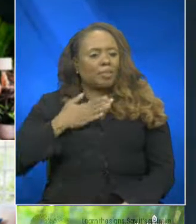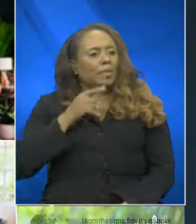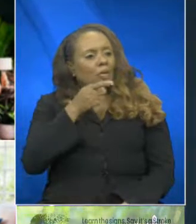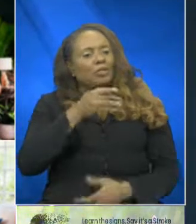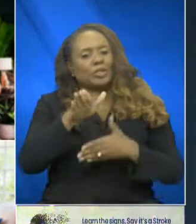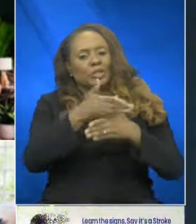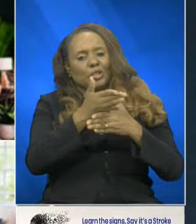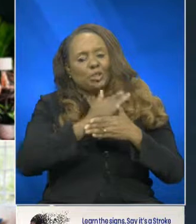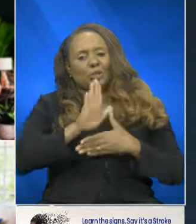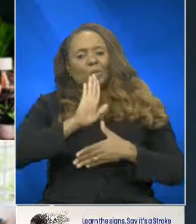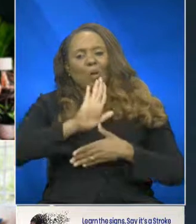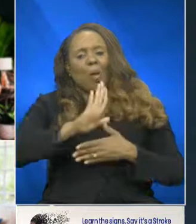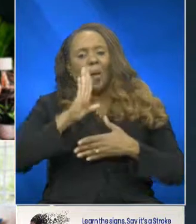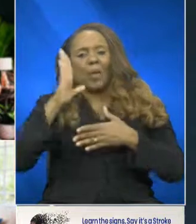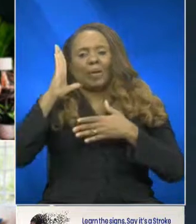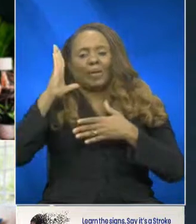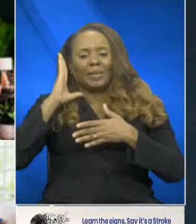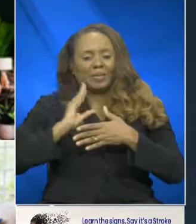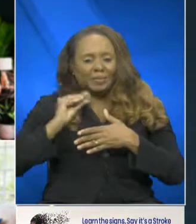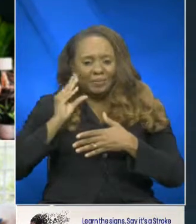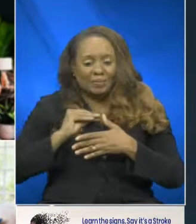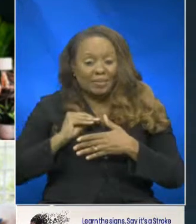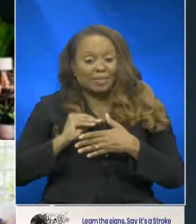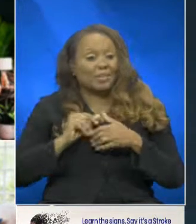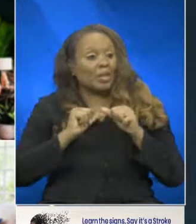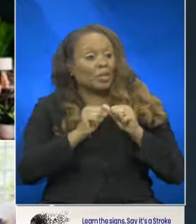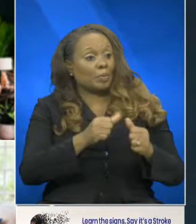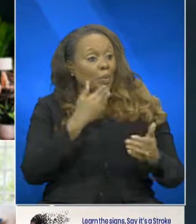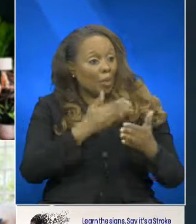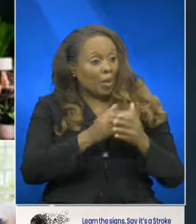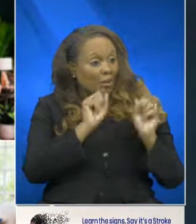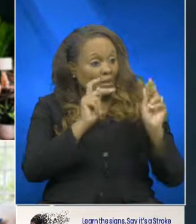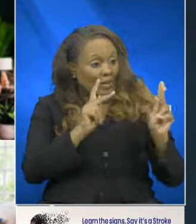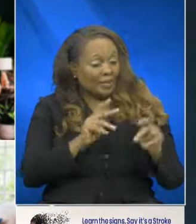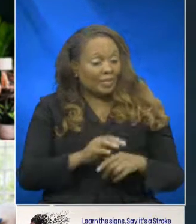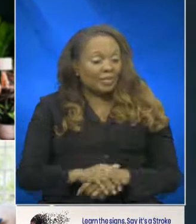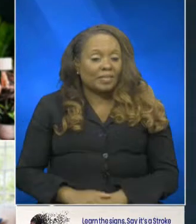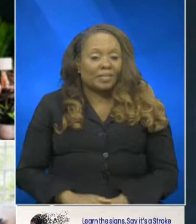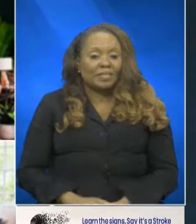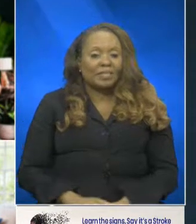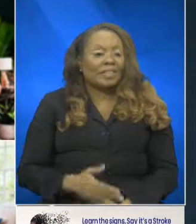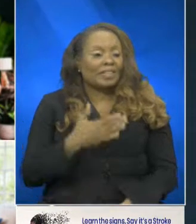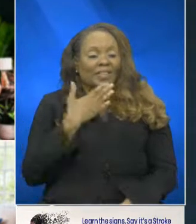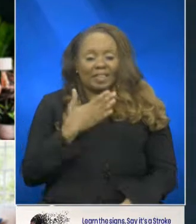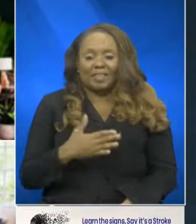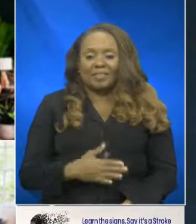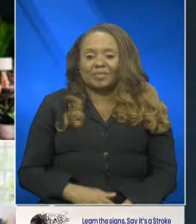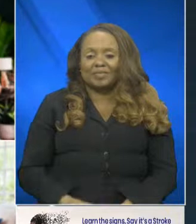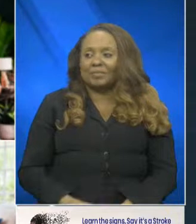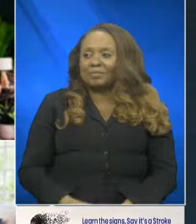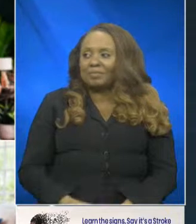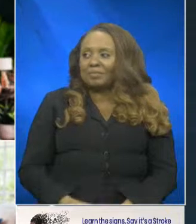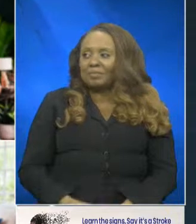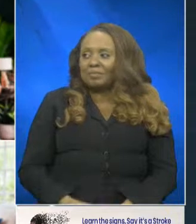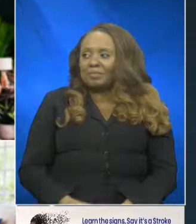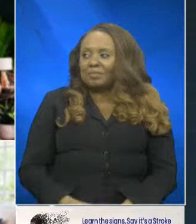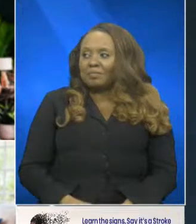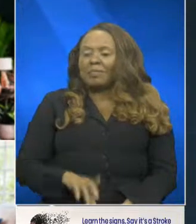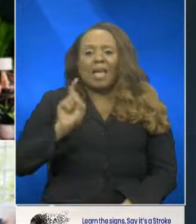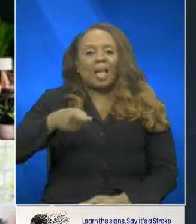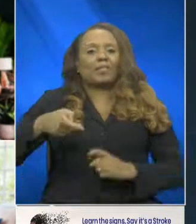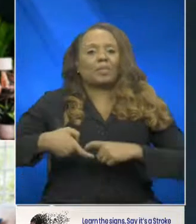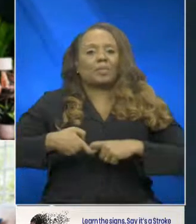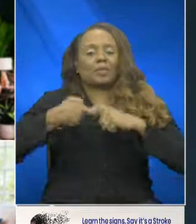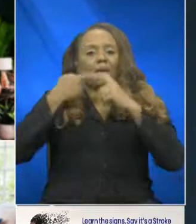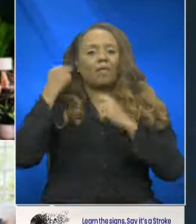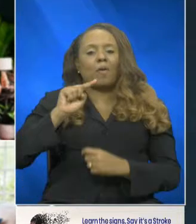about your experience. And you stay well, okay? Yeah, and Thank you. Right. We've got to take a break now